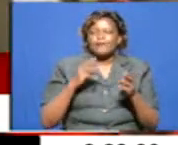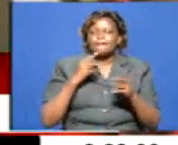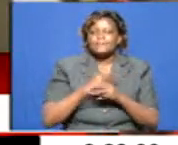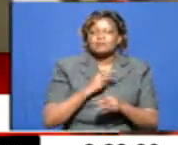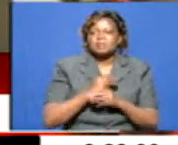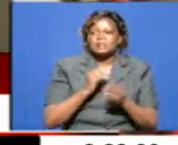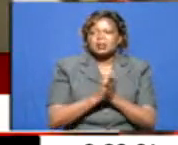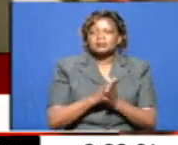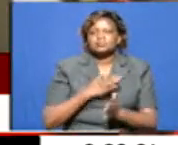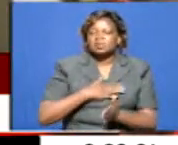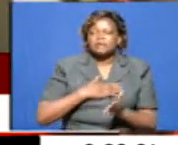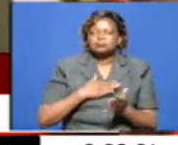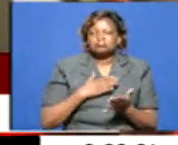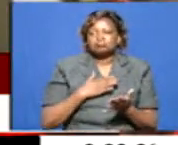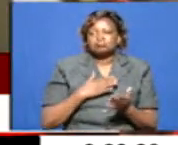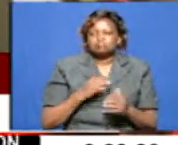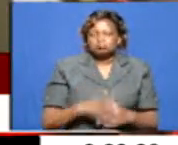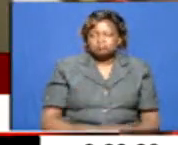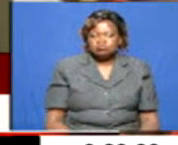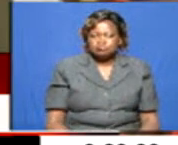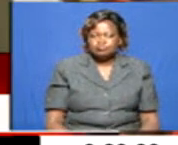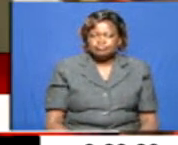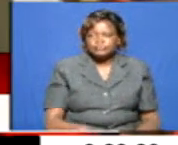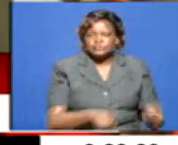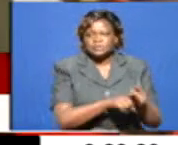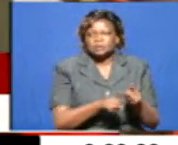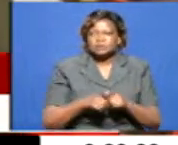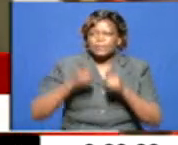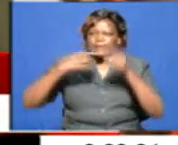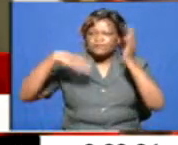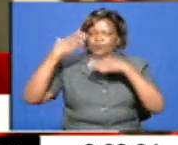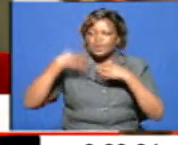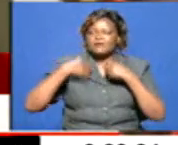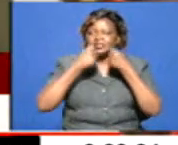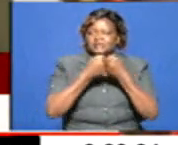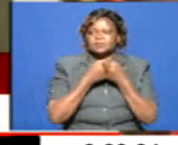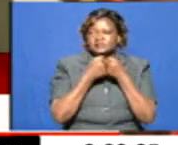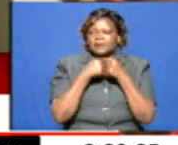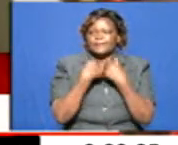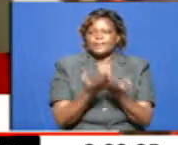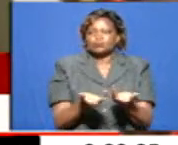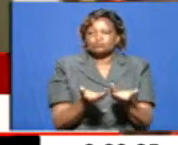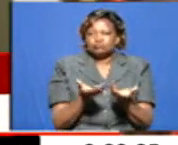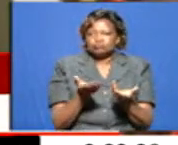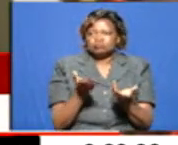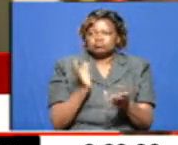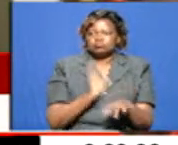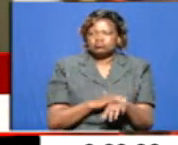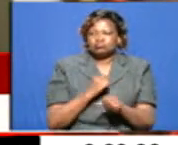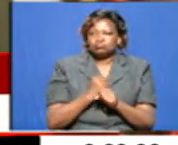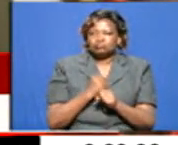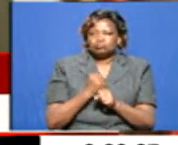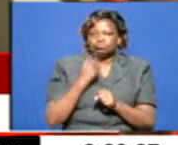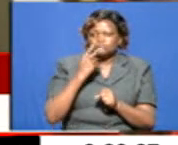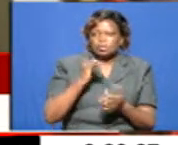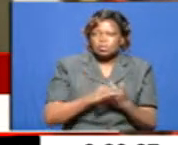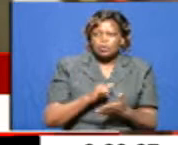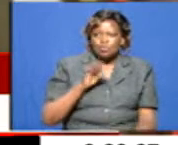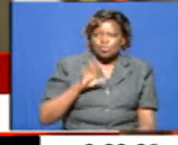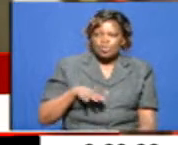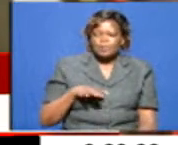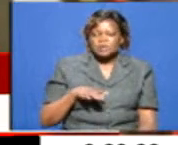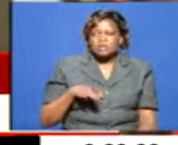As a profession, we also face challenges in terms of retention. You find that women opt